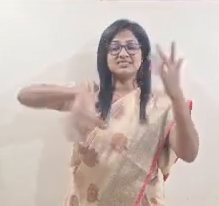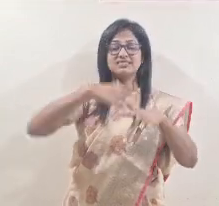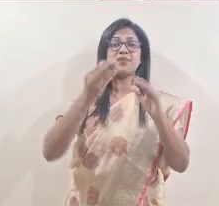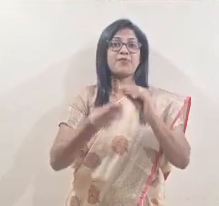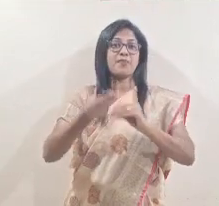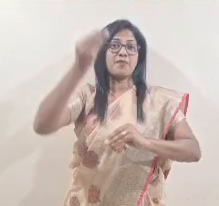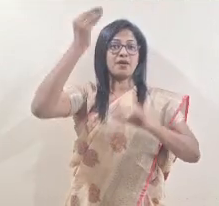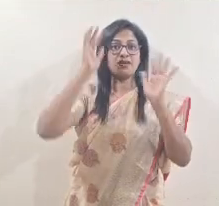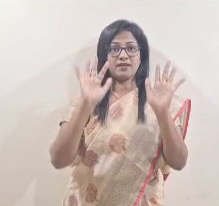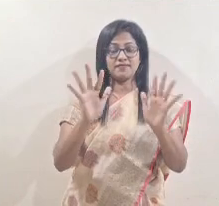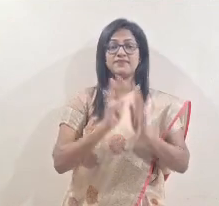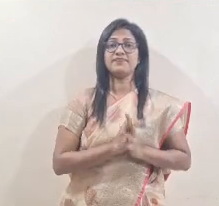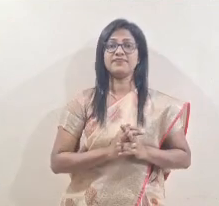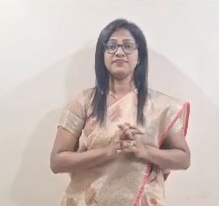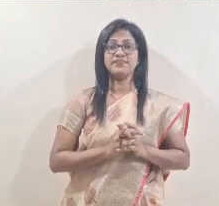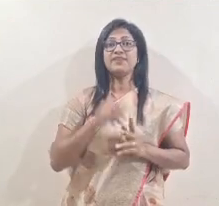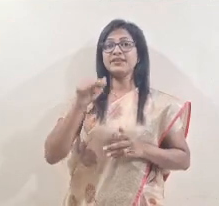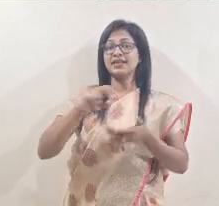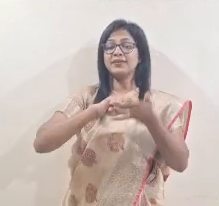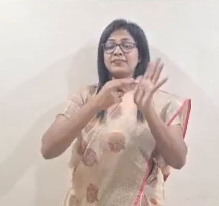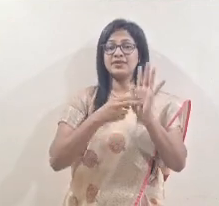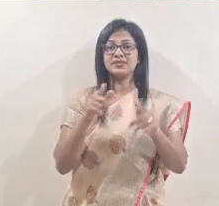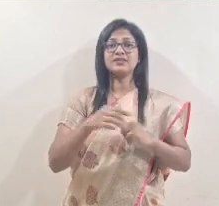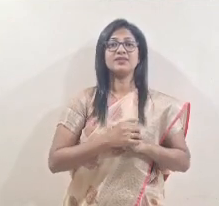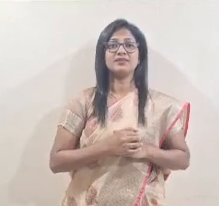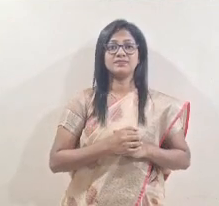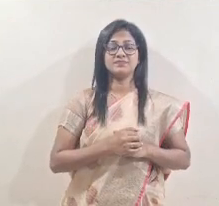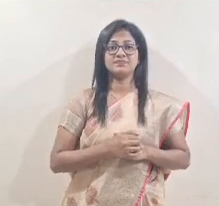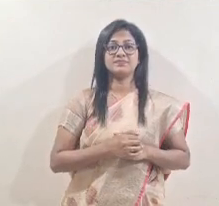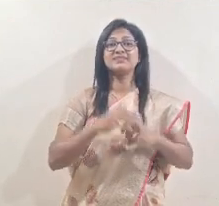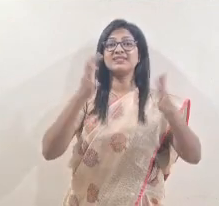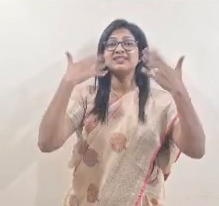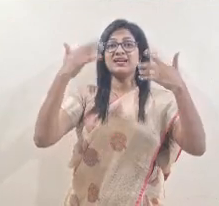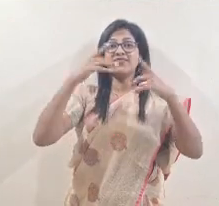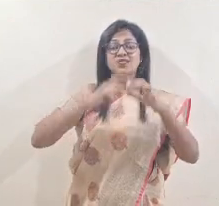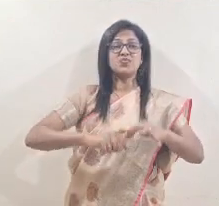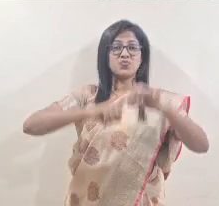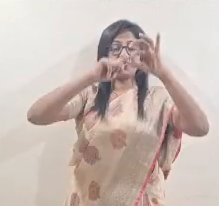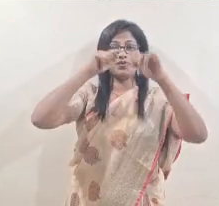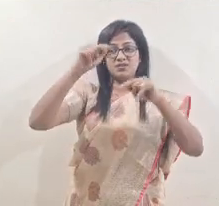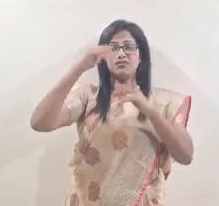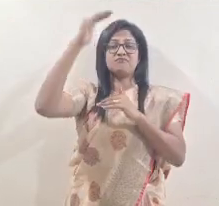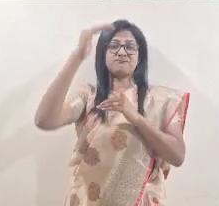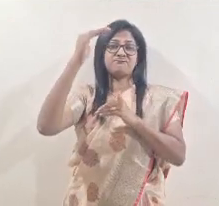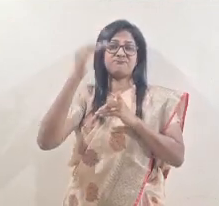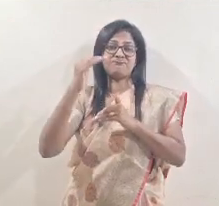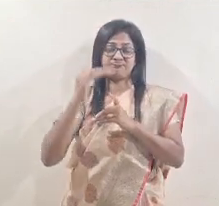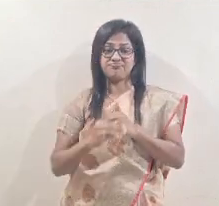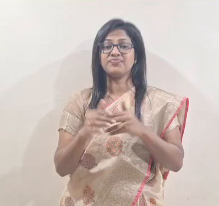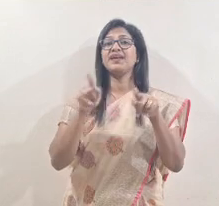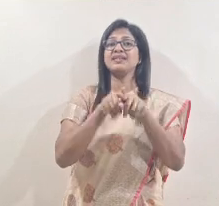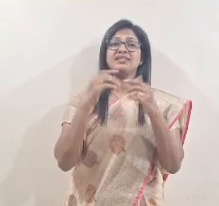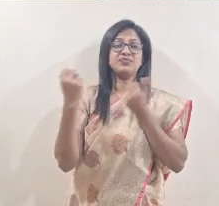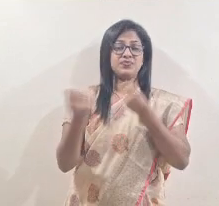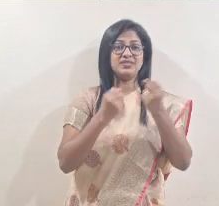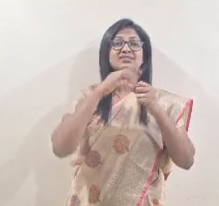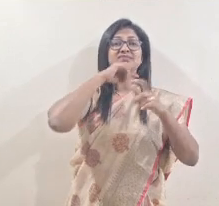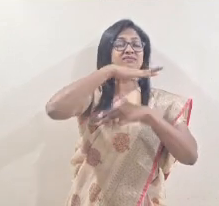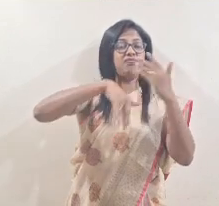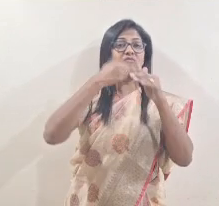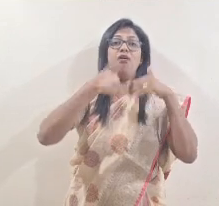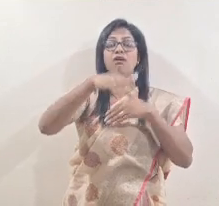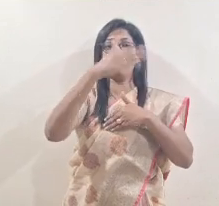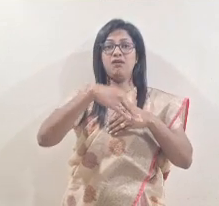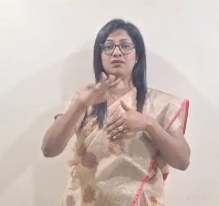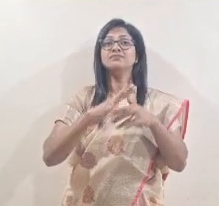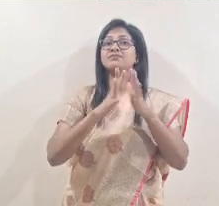constantly increasing, which means that the air quality is constantly degrading, and vehicle emission is one of the major